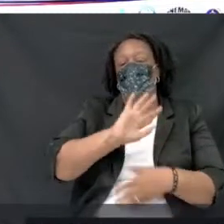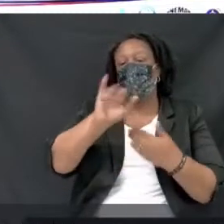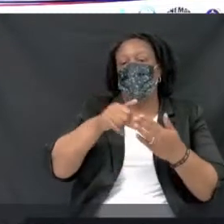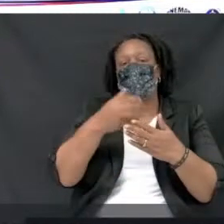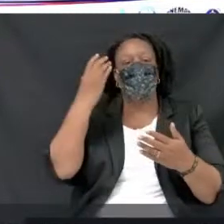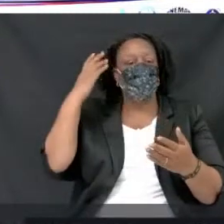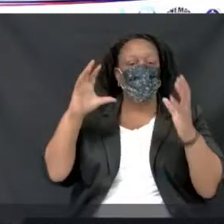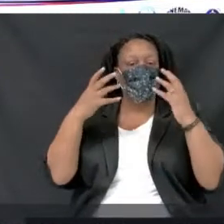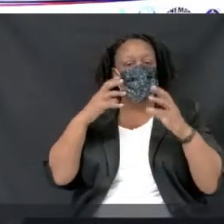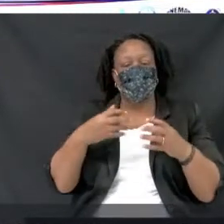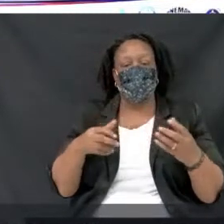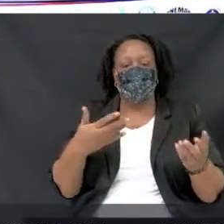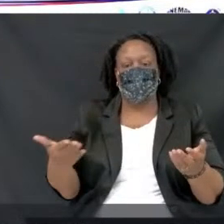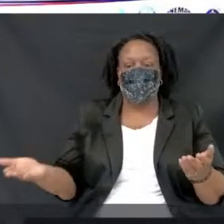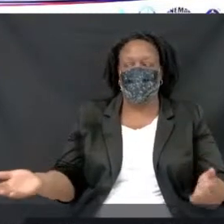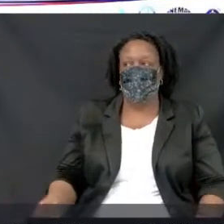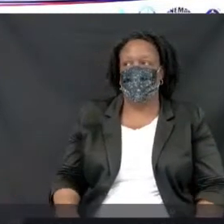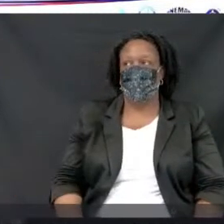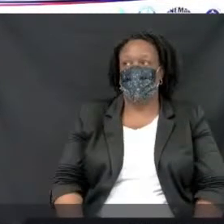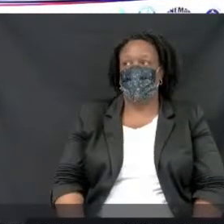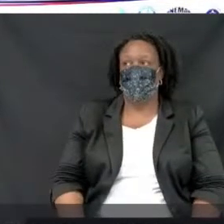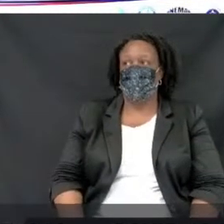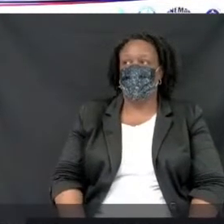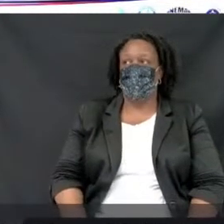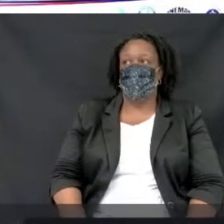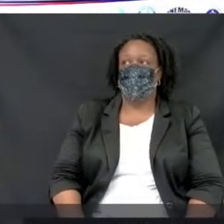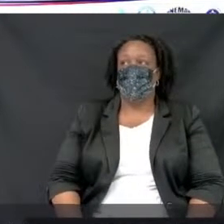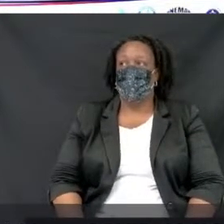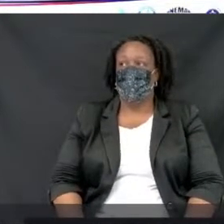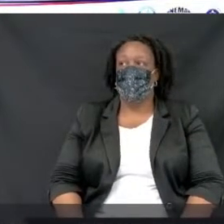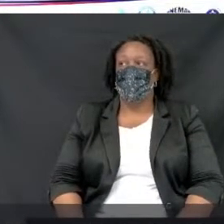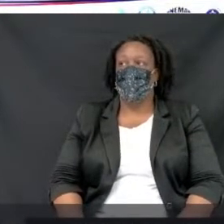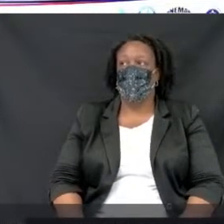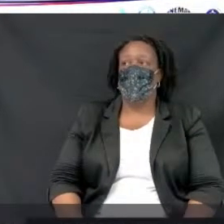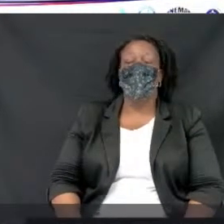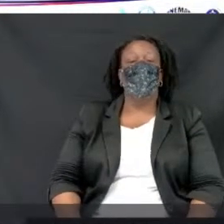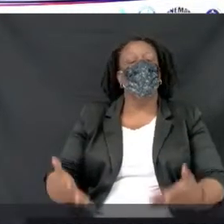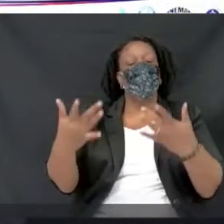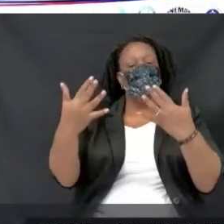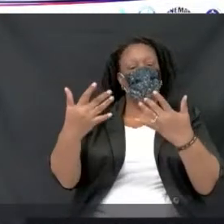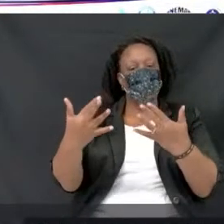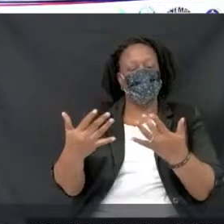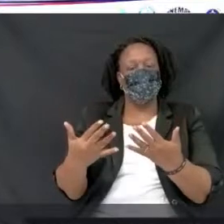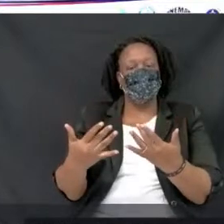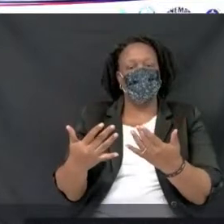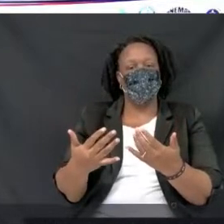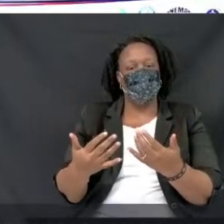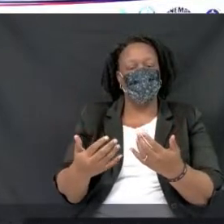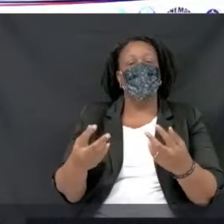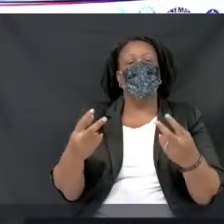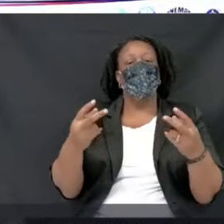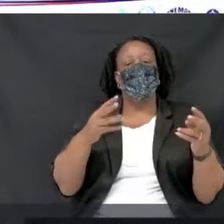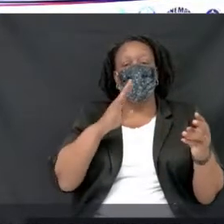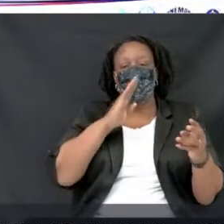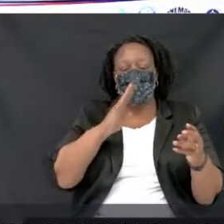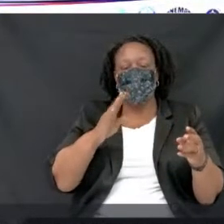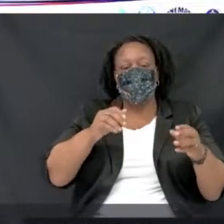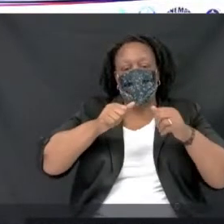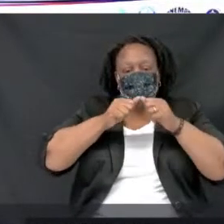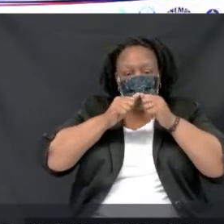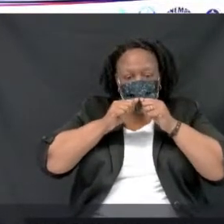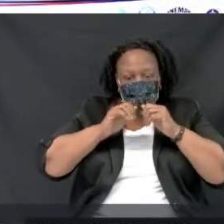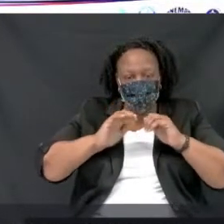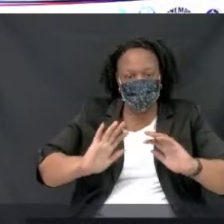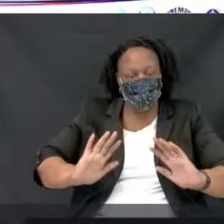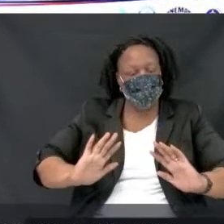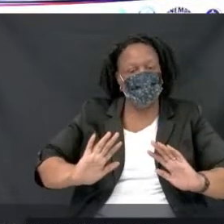you know, there are concerns. While we are asking, give these recommendations, once they're approved, the opportunity